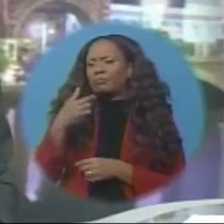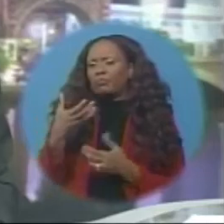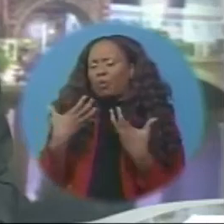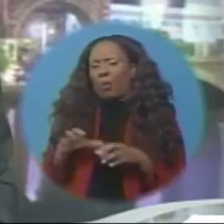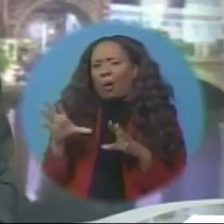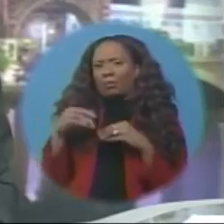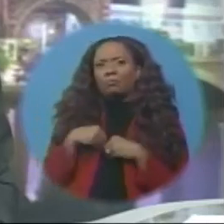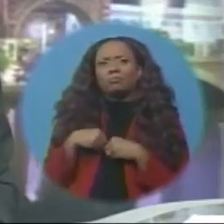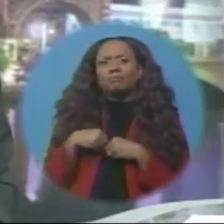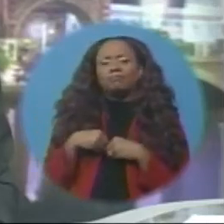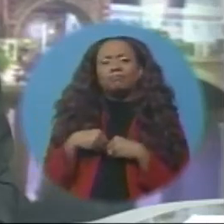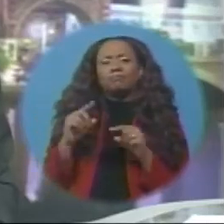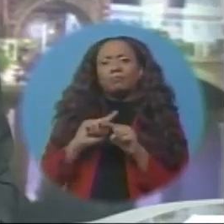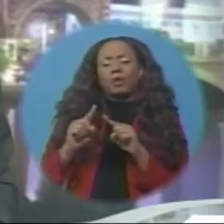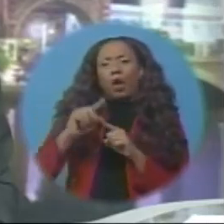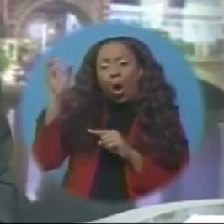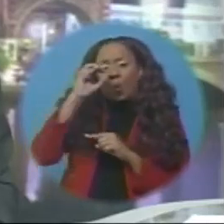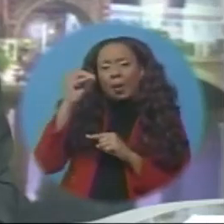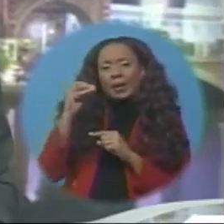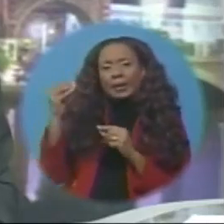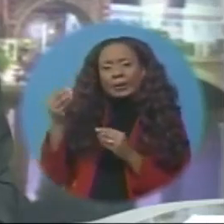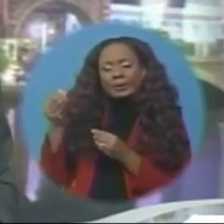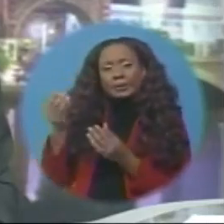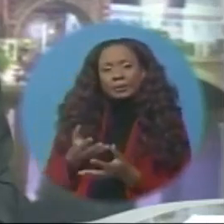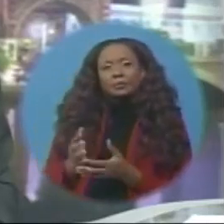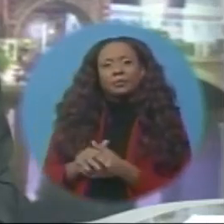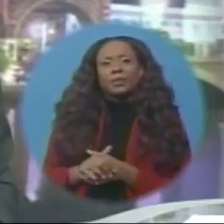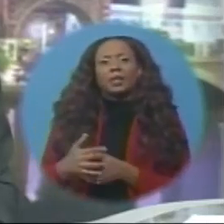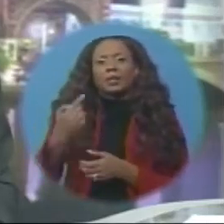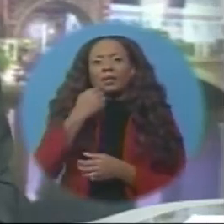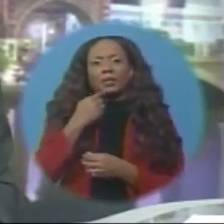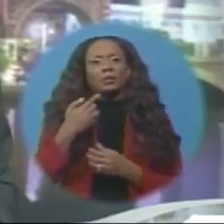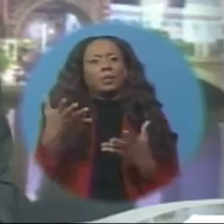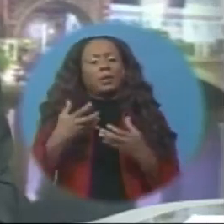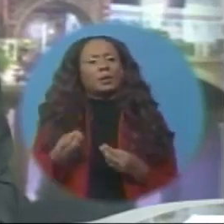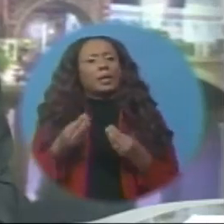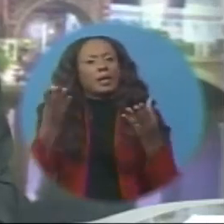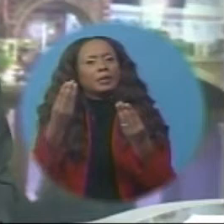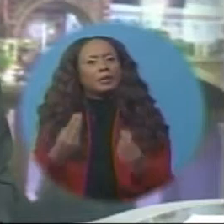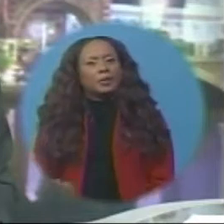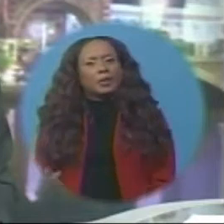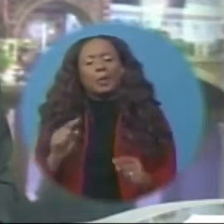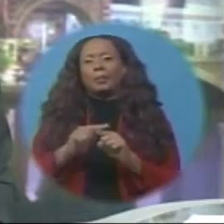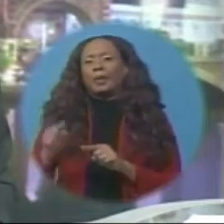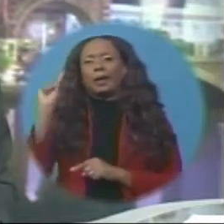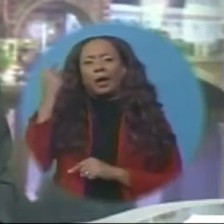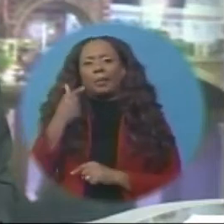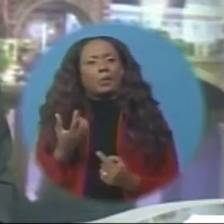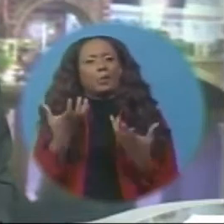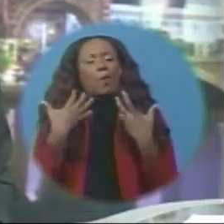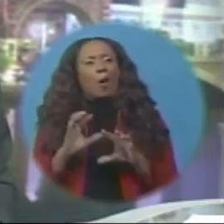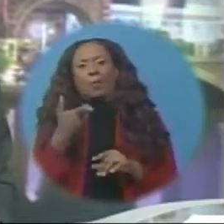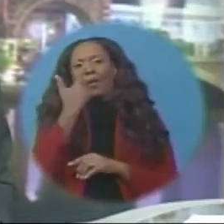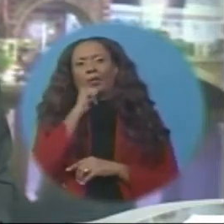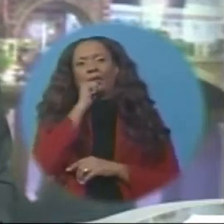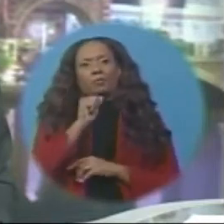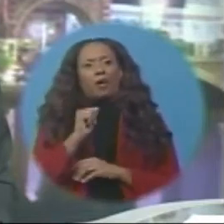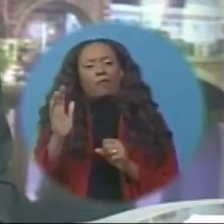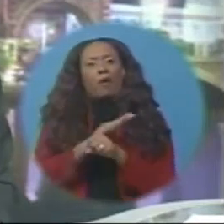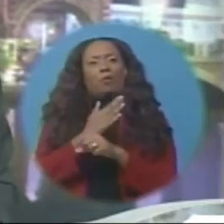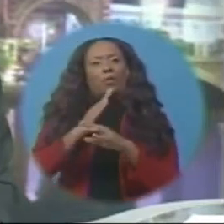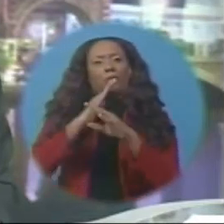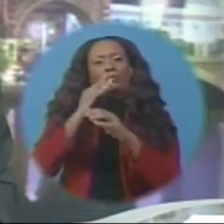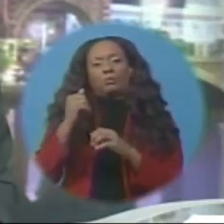nation-building efforts. He says the labor movement's efforts to provide solutions are often condemned simply because they do not support government's